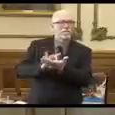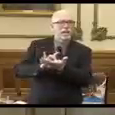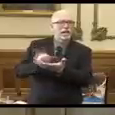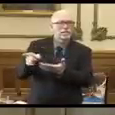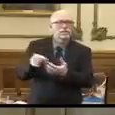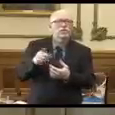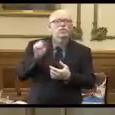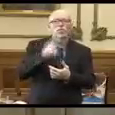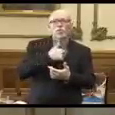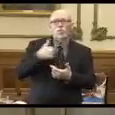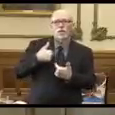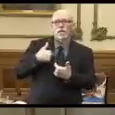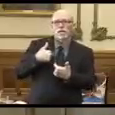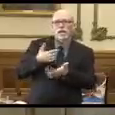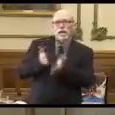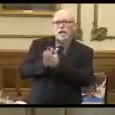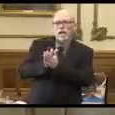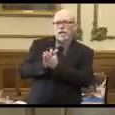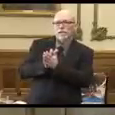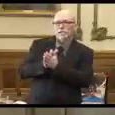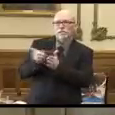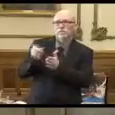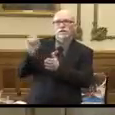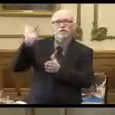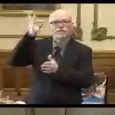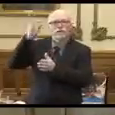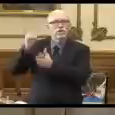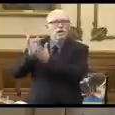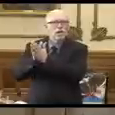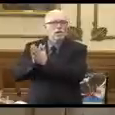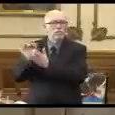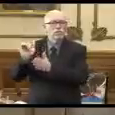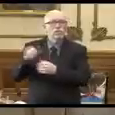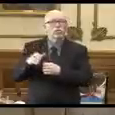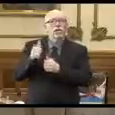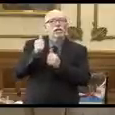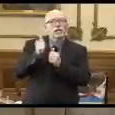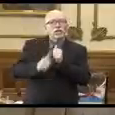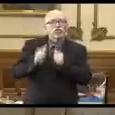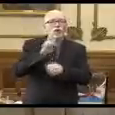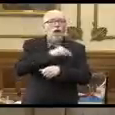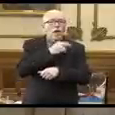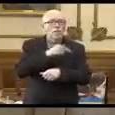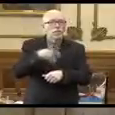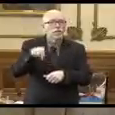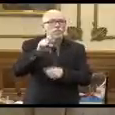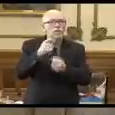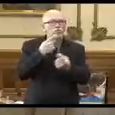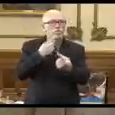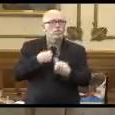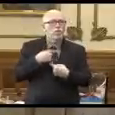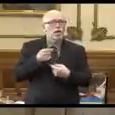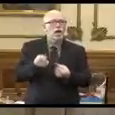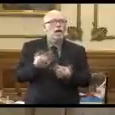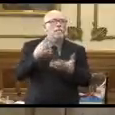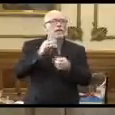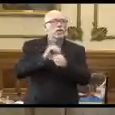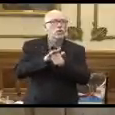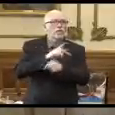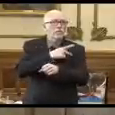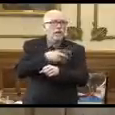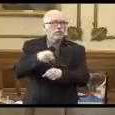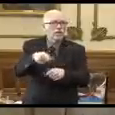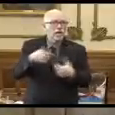so we have asked, as now the federal government has asked, that each hospital report to us their number of COVID-19